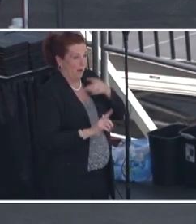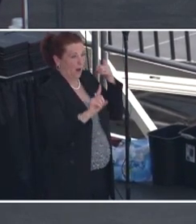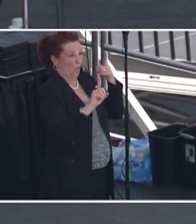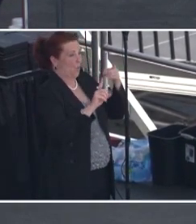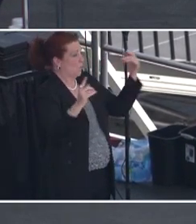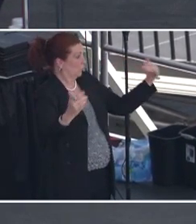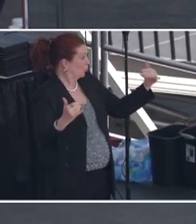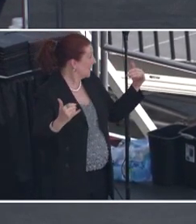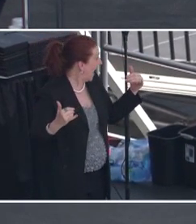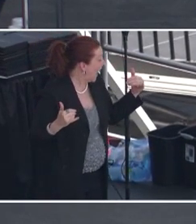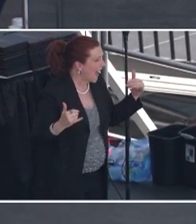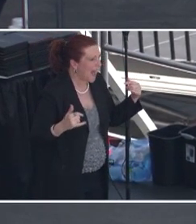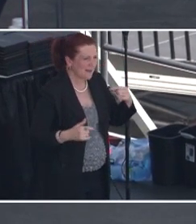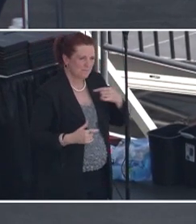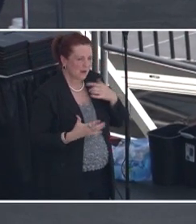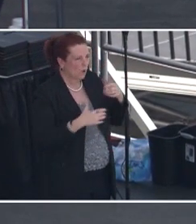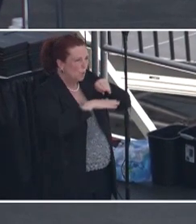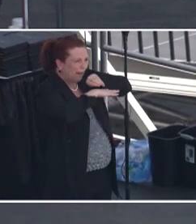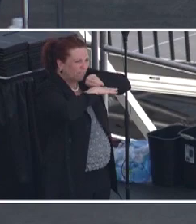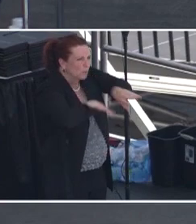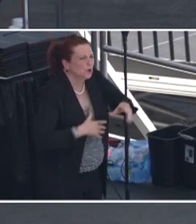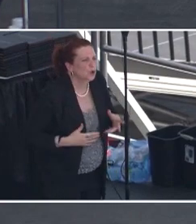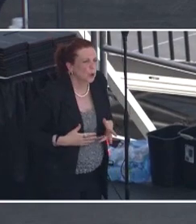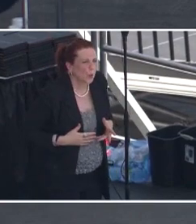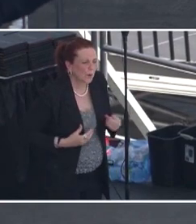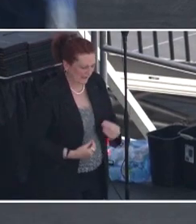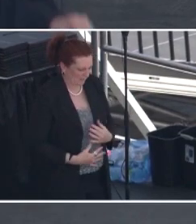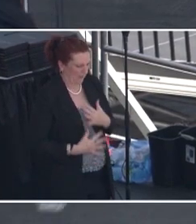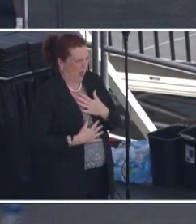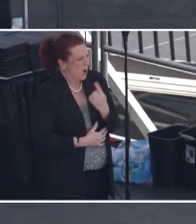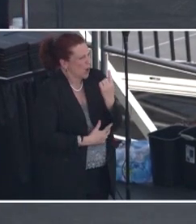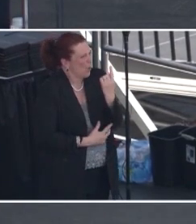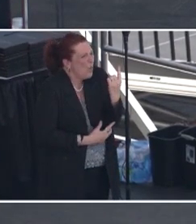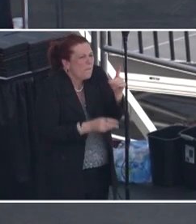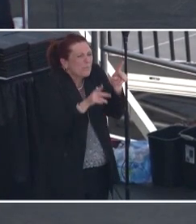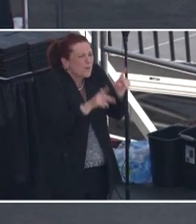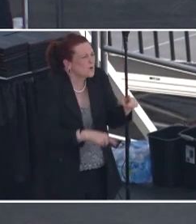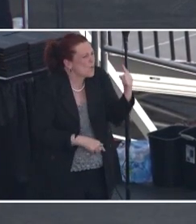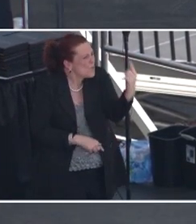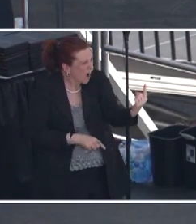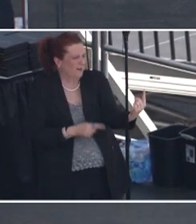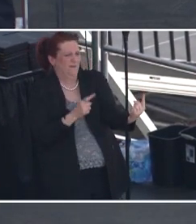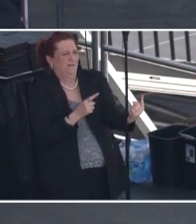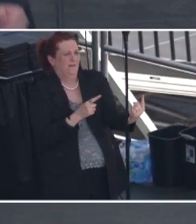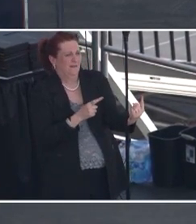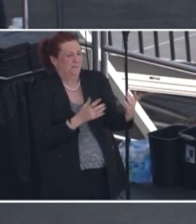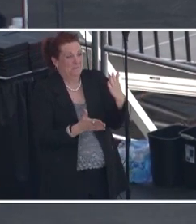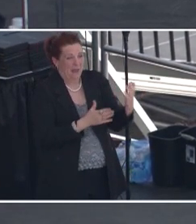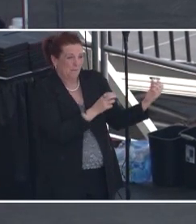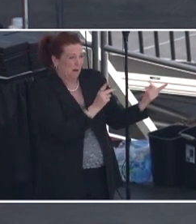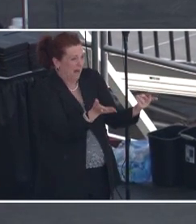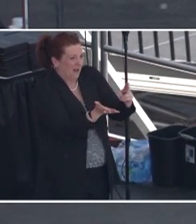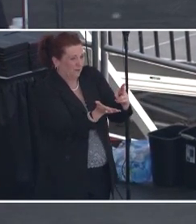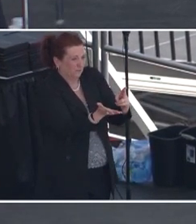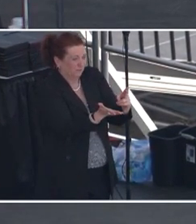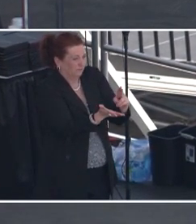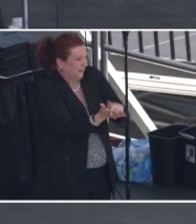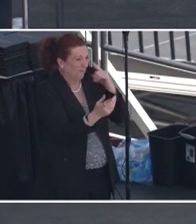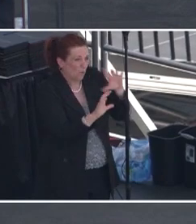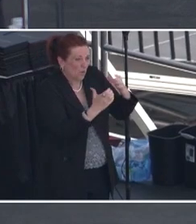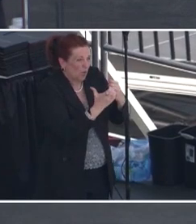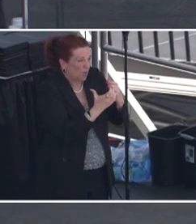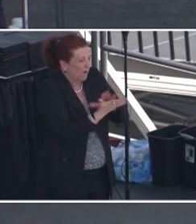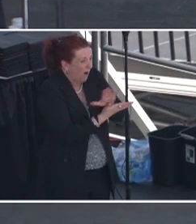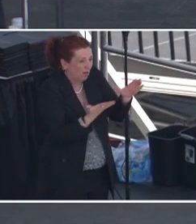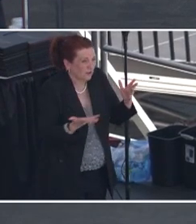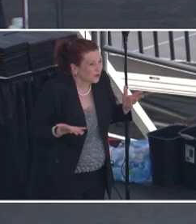is touch one person and encourage him or her to return to school. I'm not a